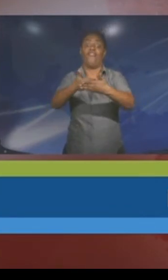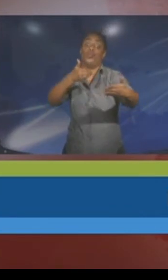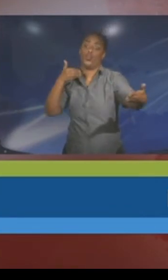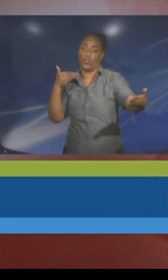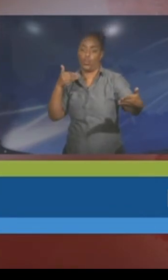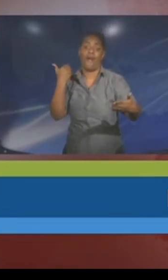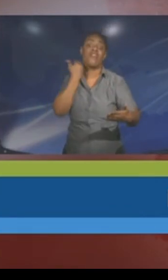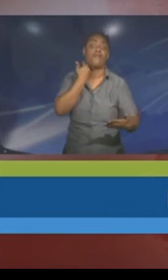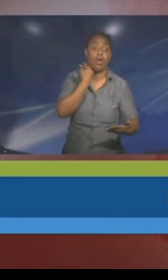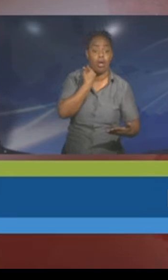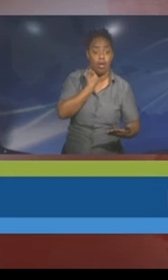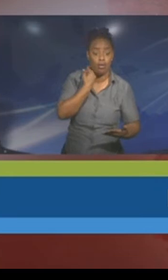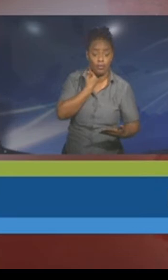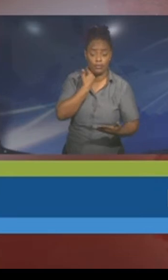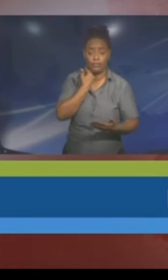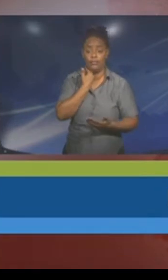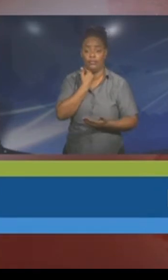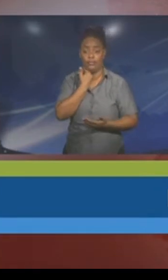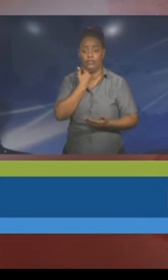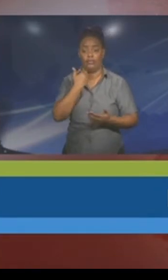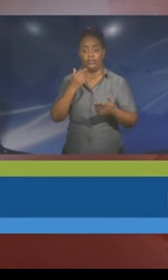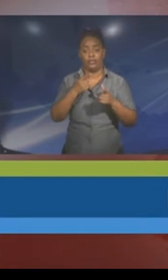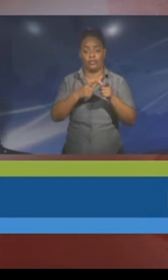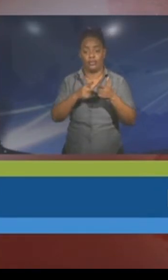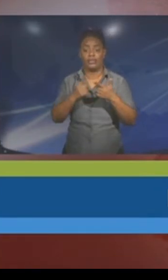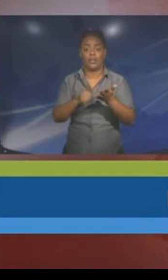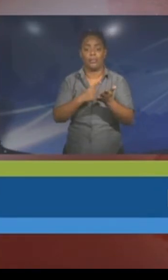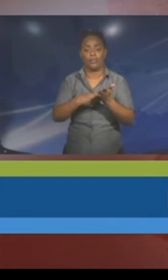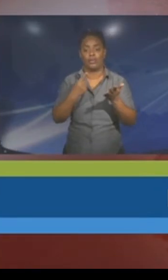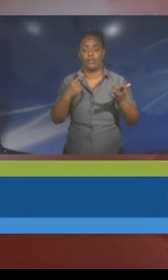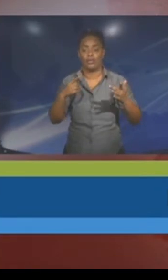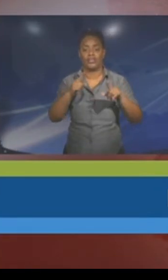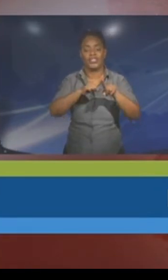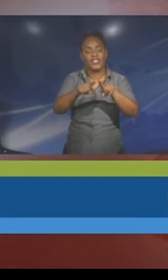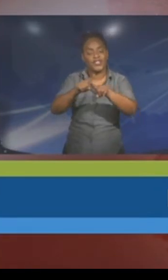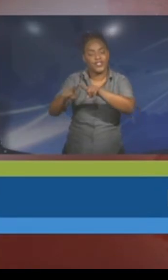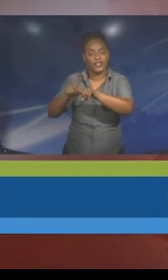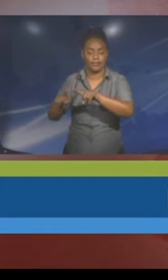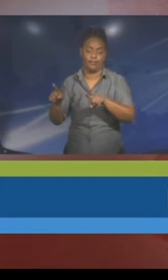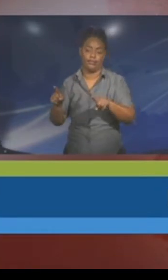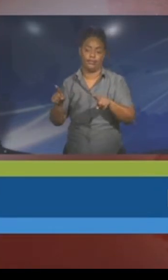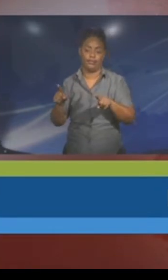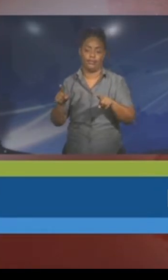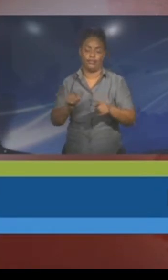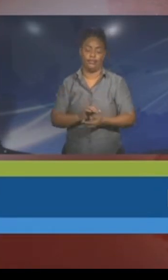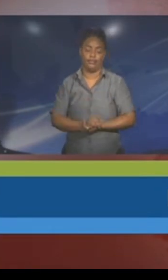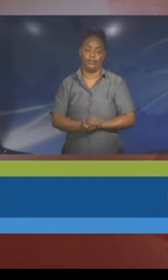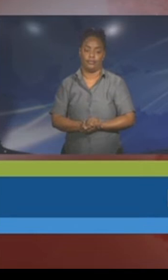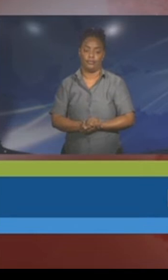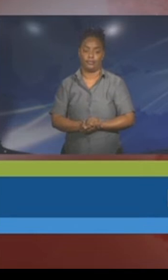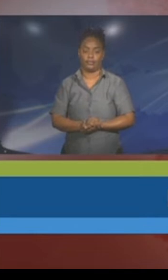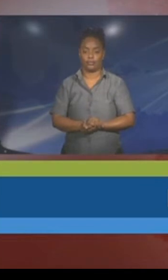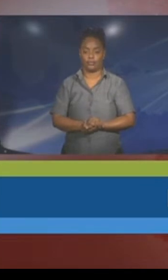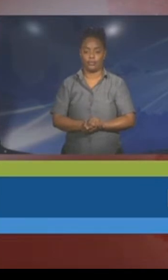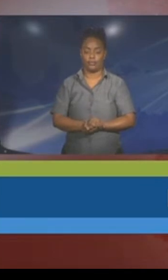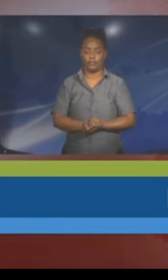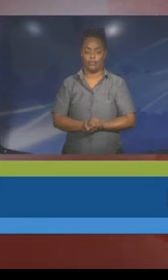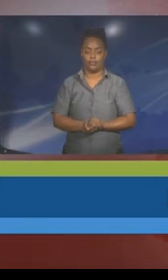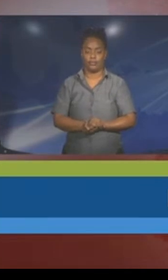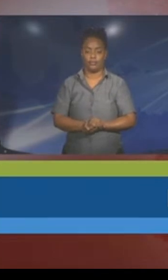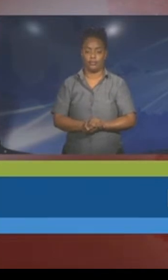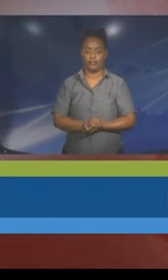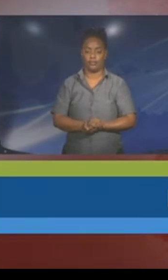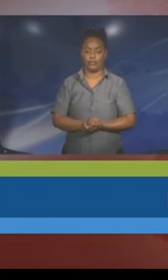again unusual, different from the picture that I described before, the clinical picture. Mouth